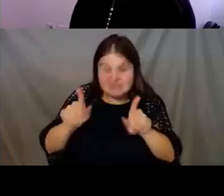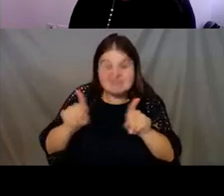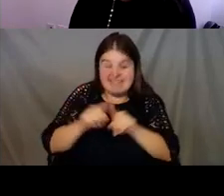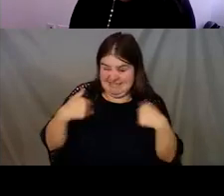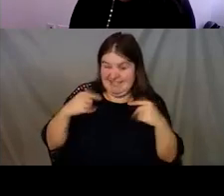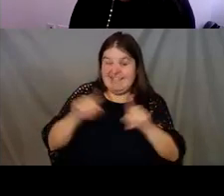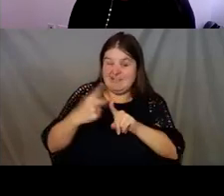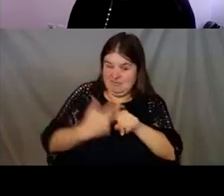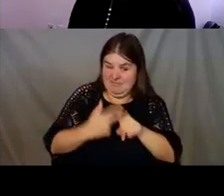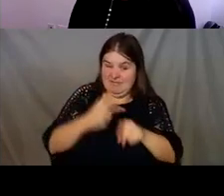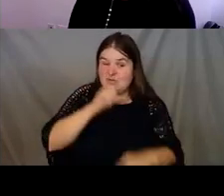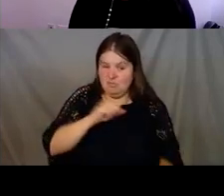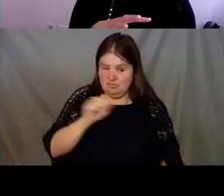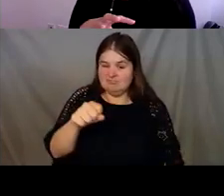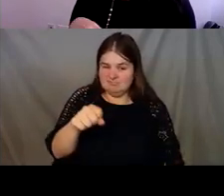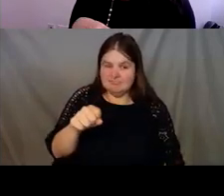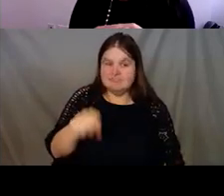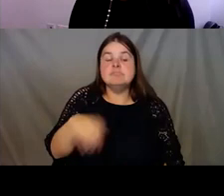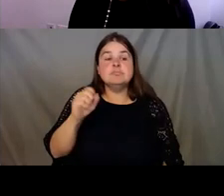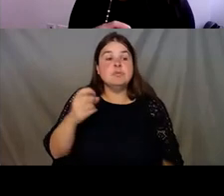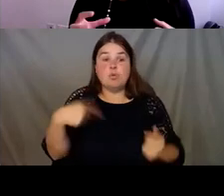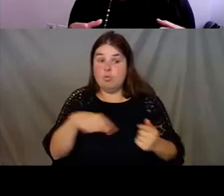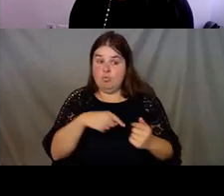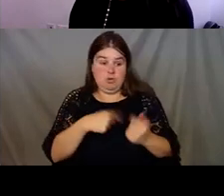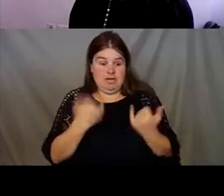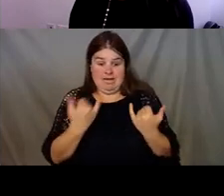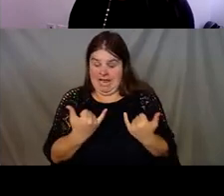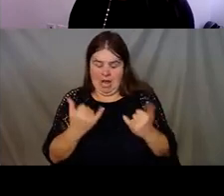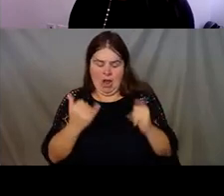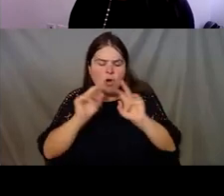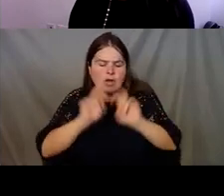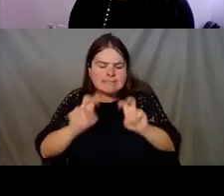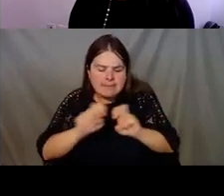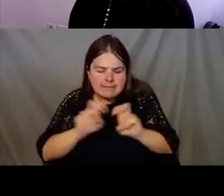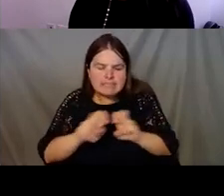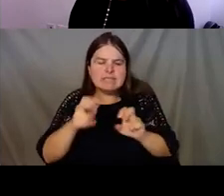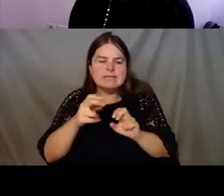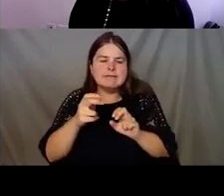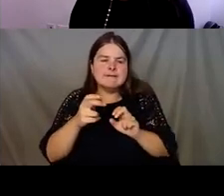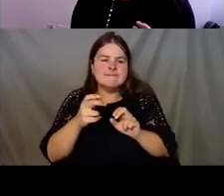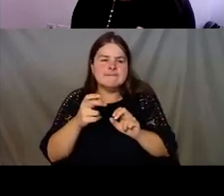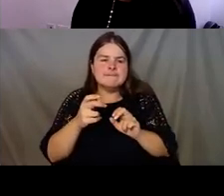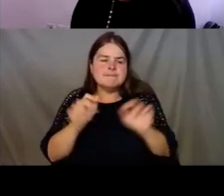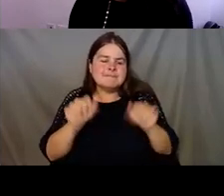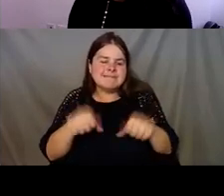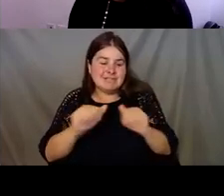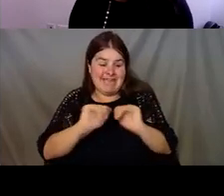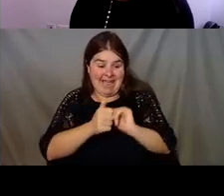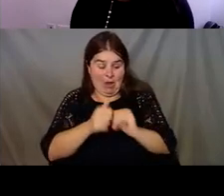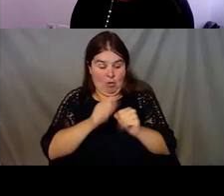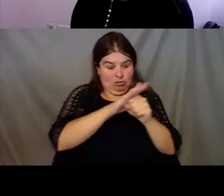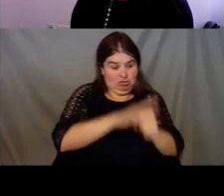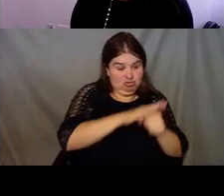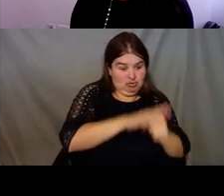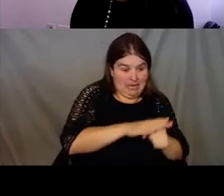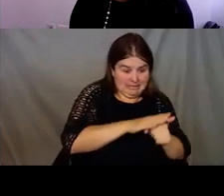age. And so what we are currently doing is examining potentially how the stress might be